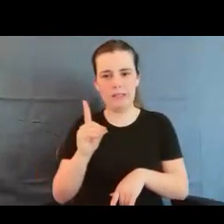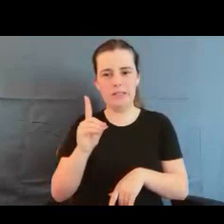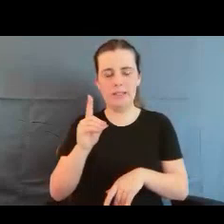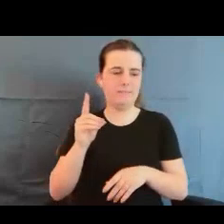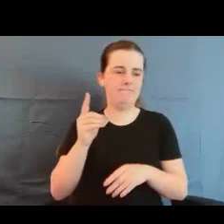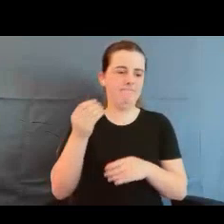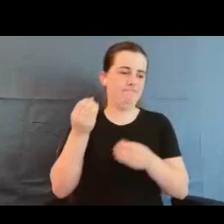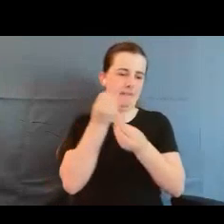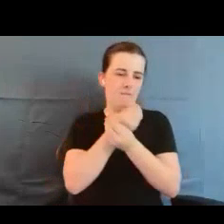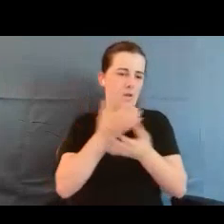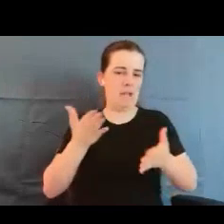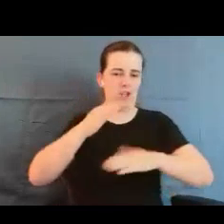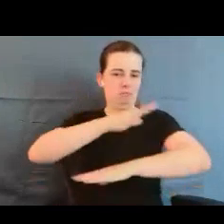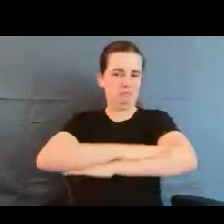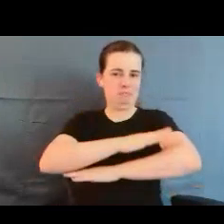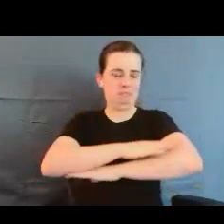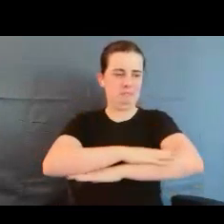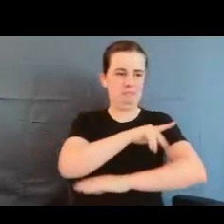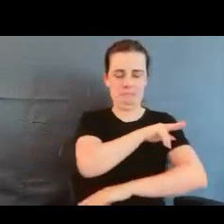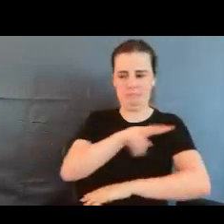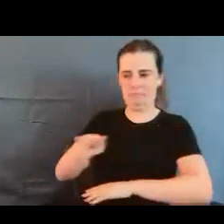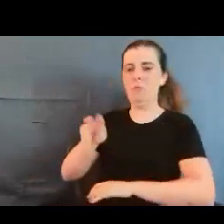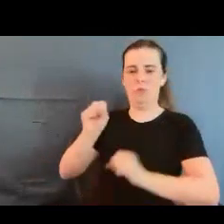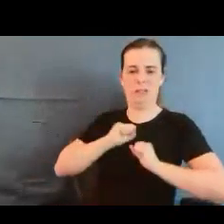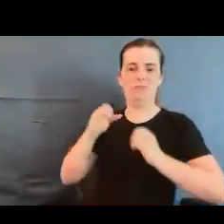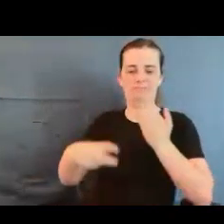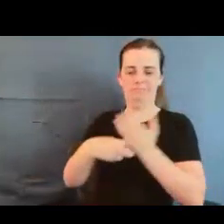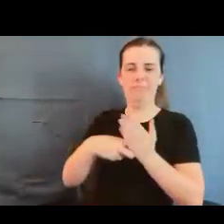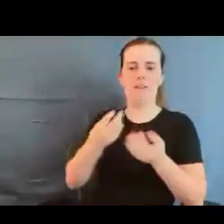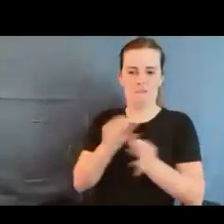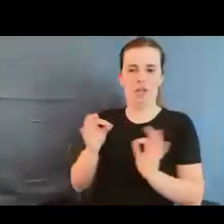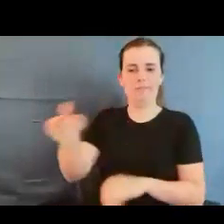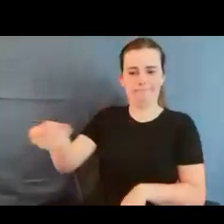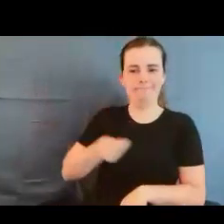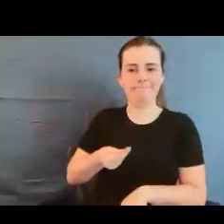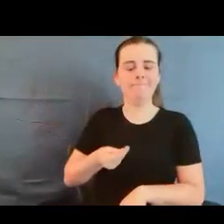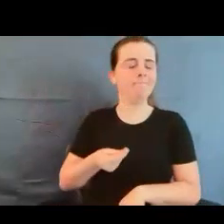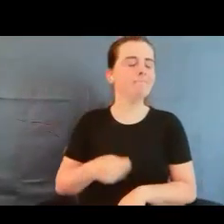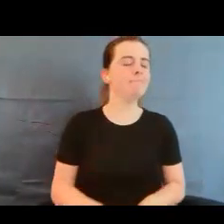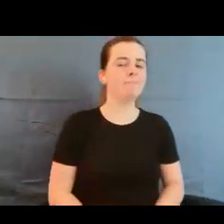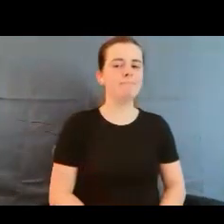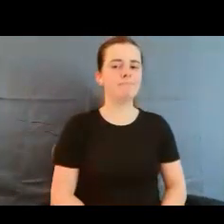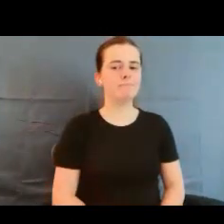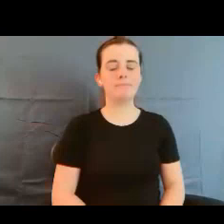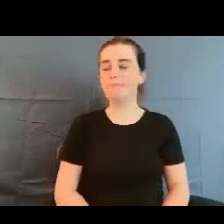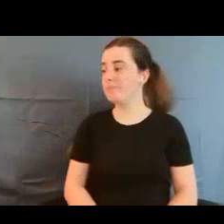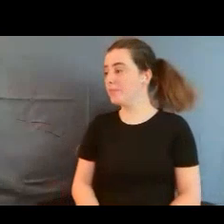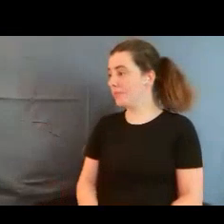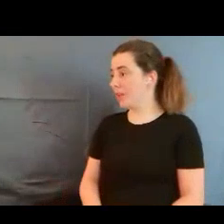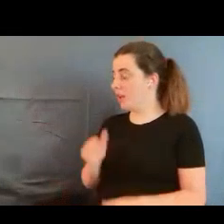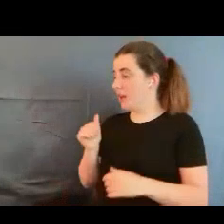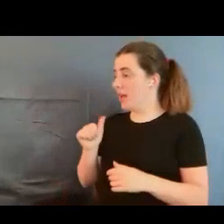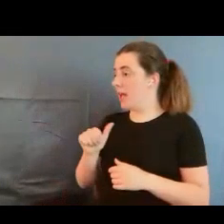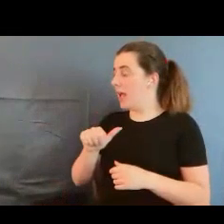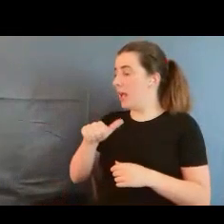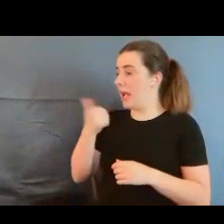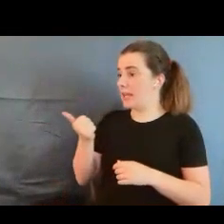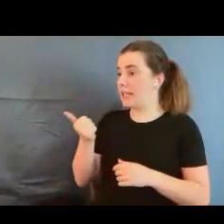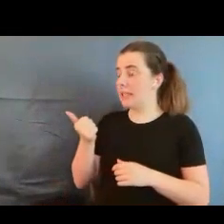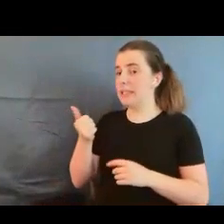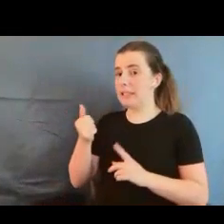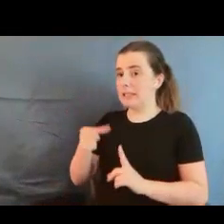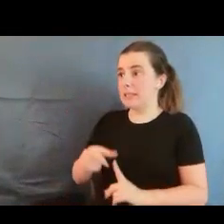free gondola tickets to get up to the top. Right answer. And then any special considerations if you don't